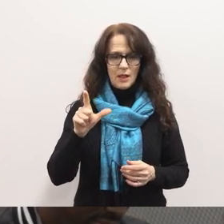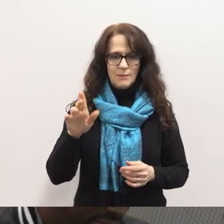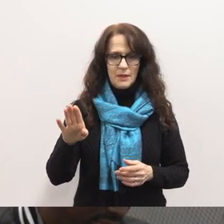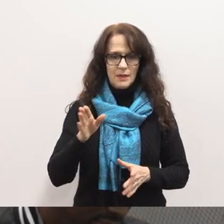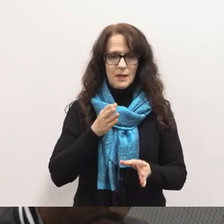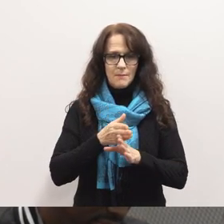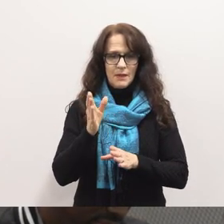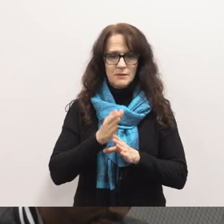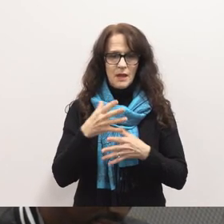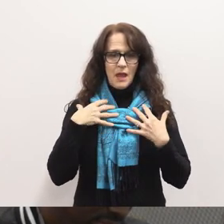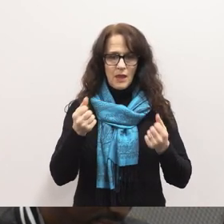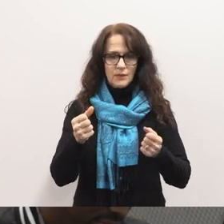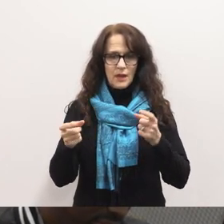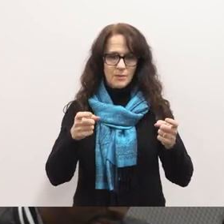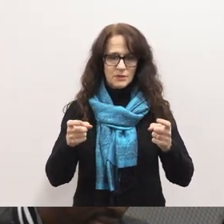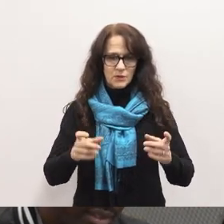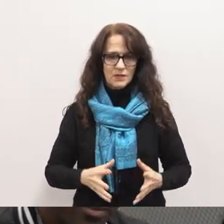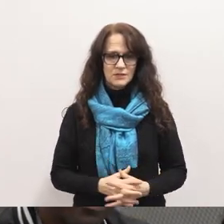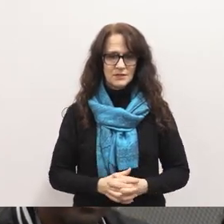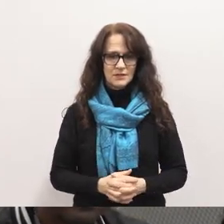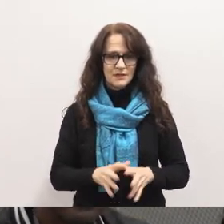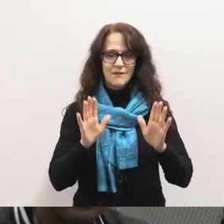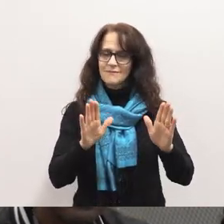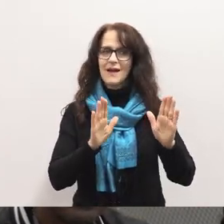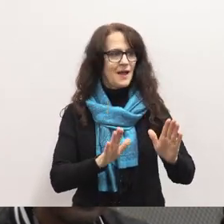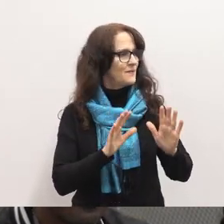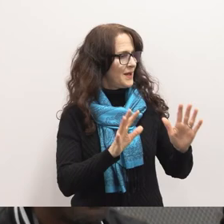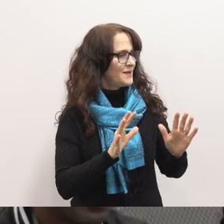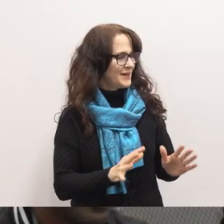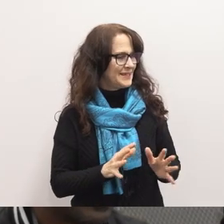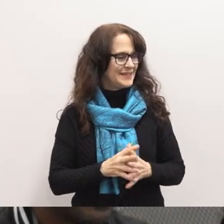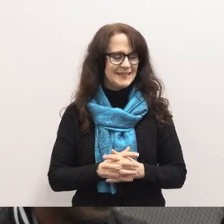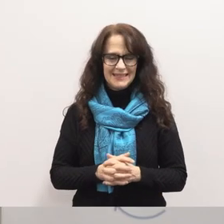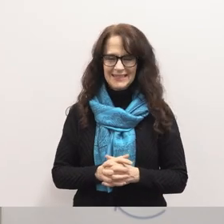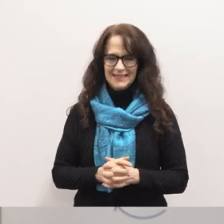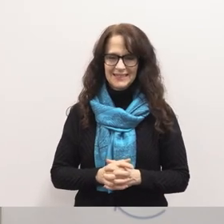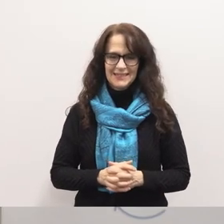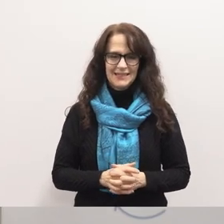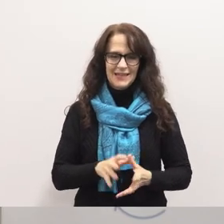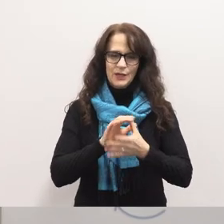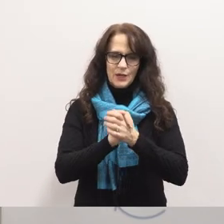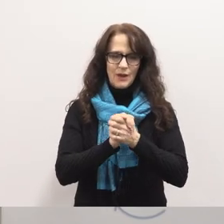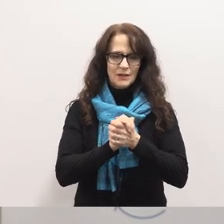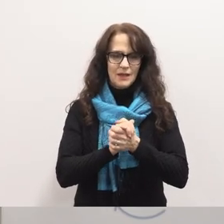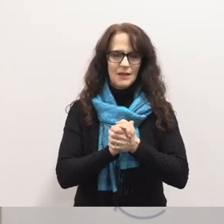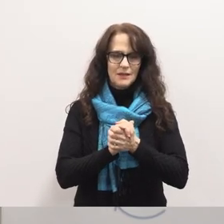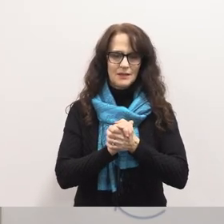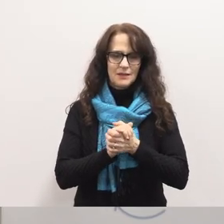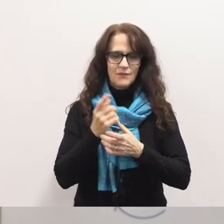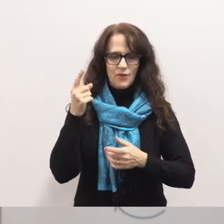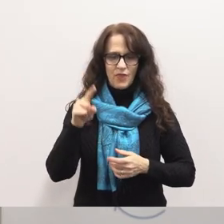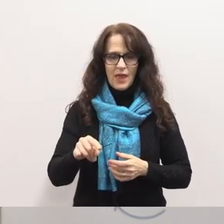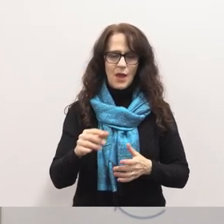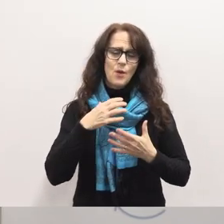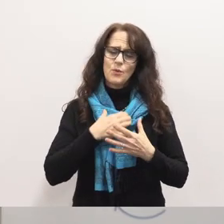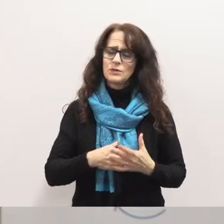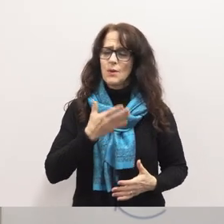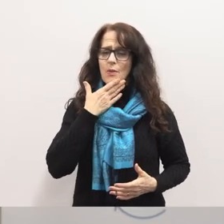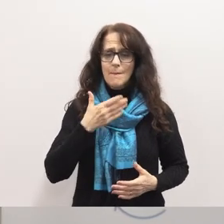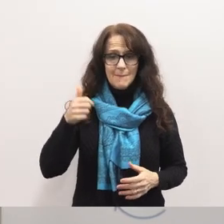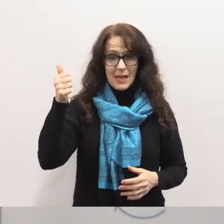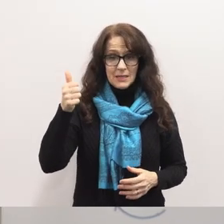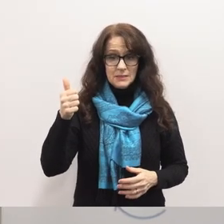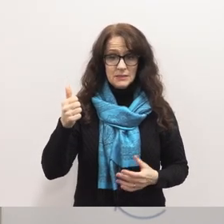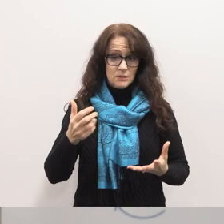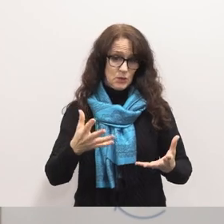major in healthcare administration. Fabulous, fabulous. Well, congratulations on that. We wish you all the best. Would